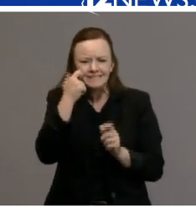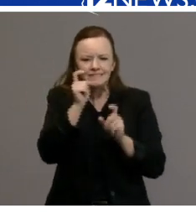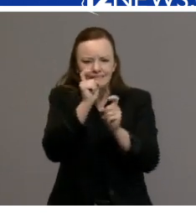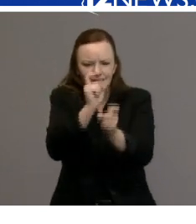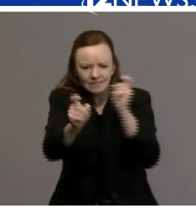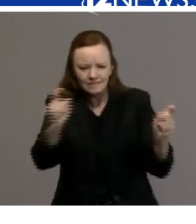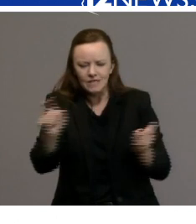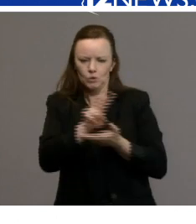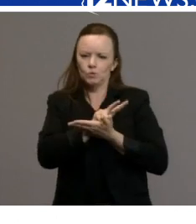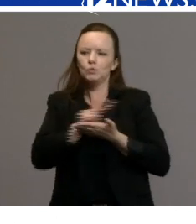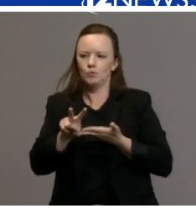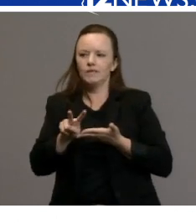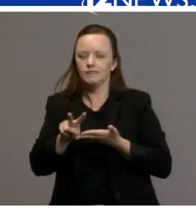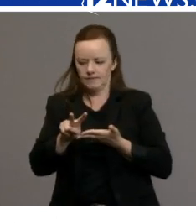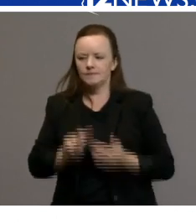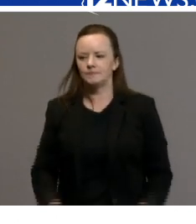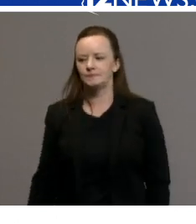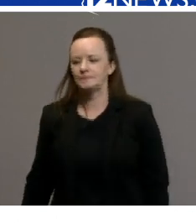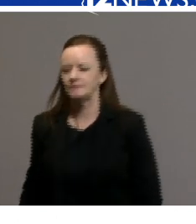weeks.